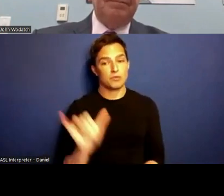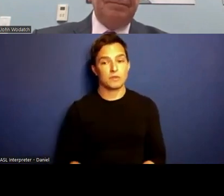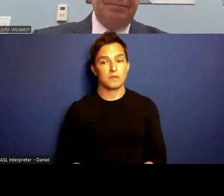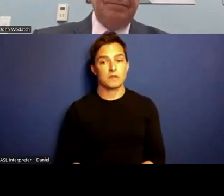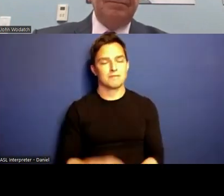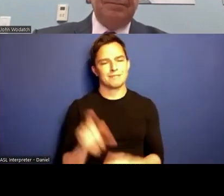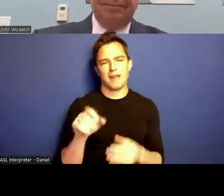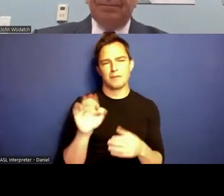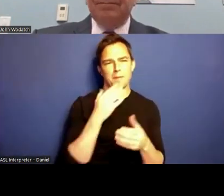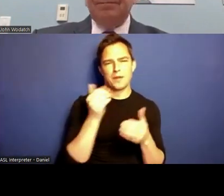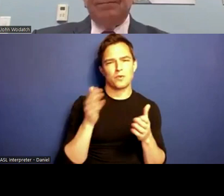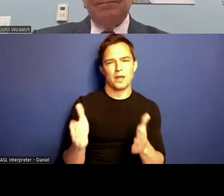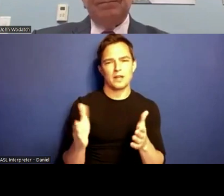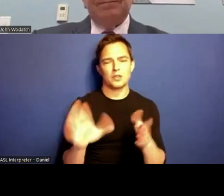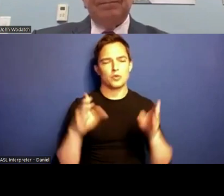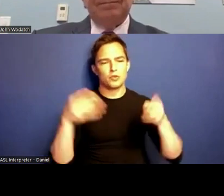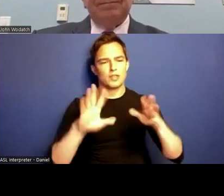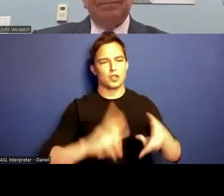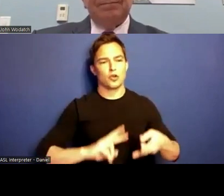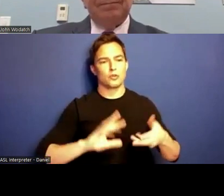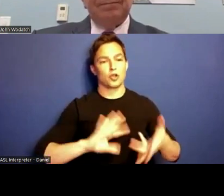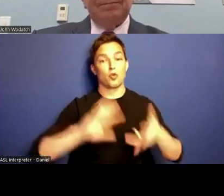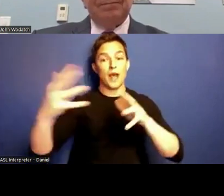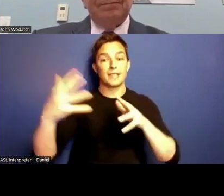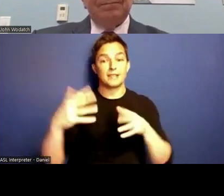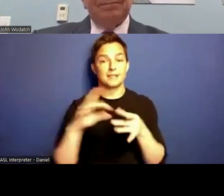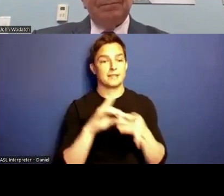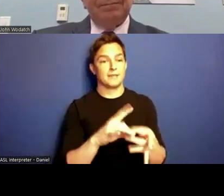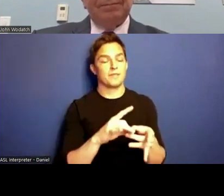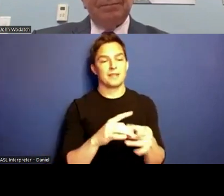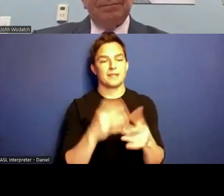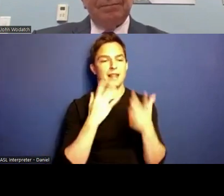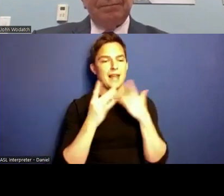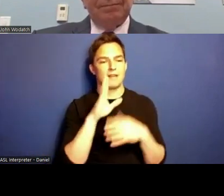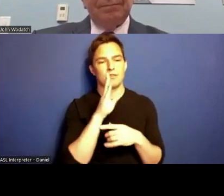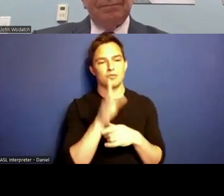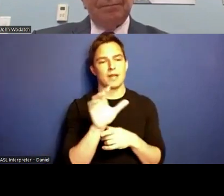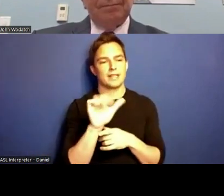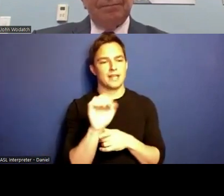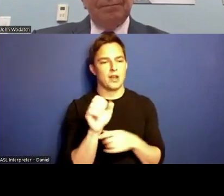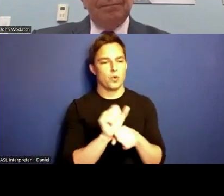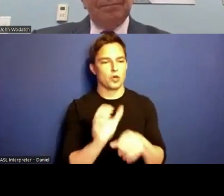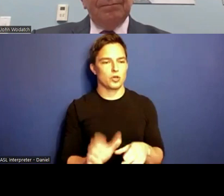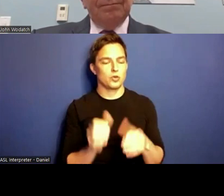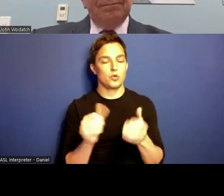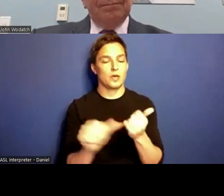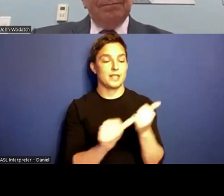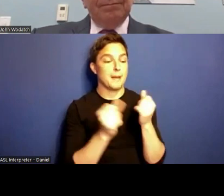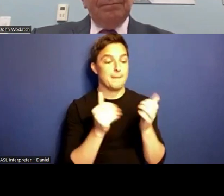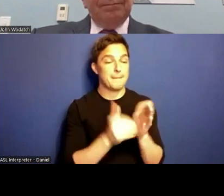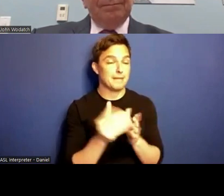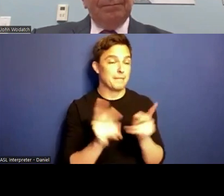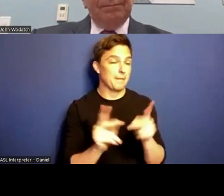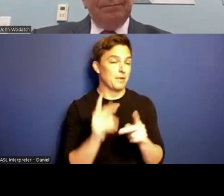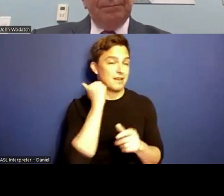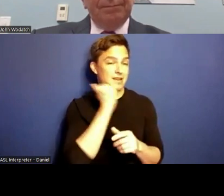be a better way to address the crisis of the lack of direct care workers who assist millions of people on a